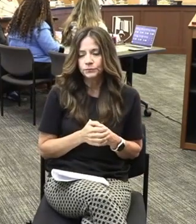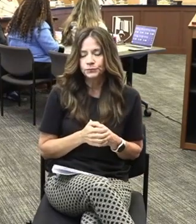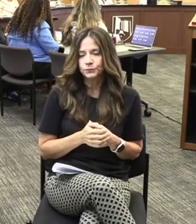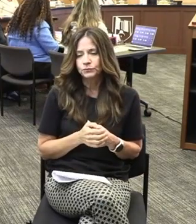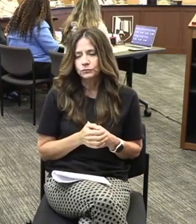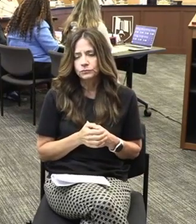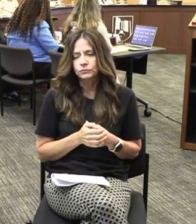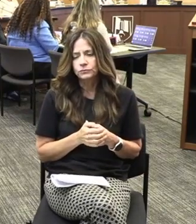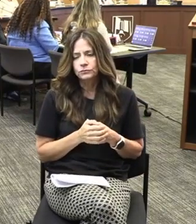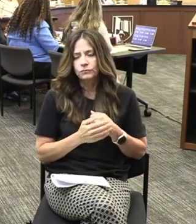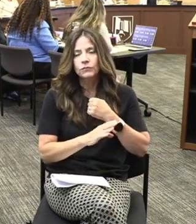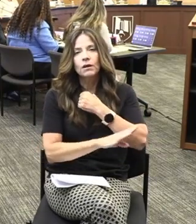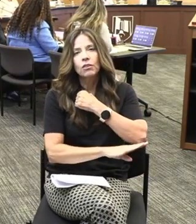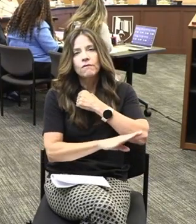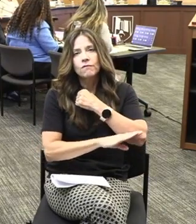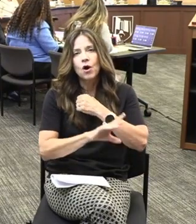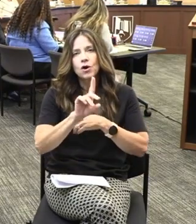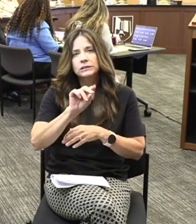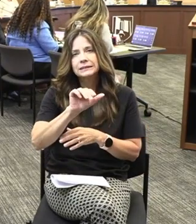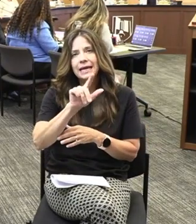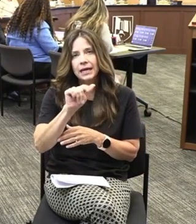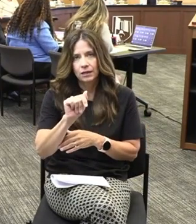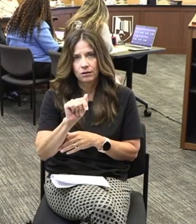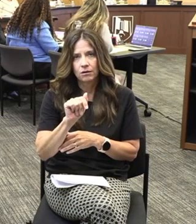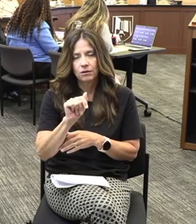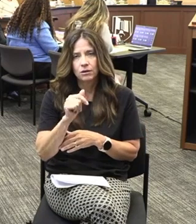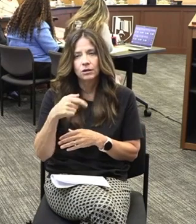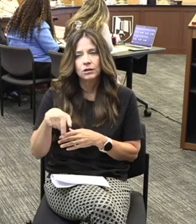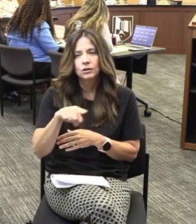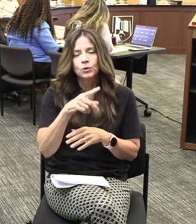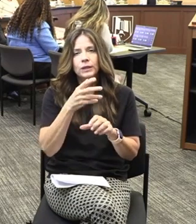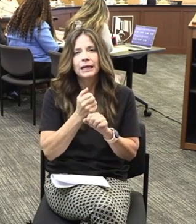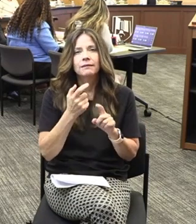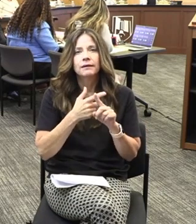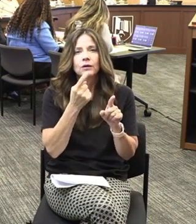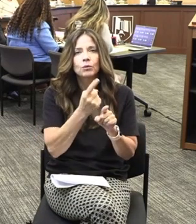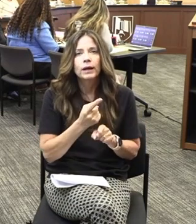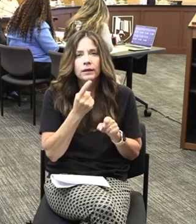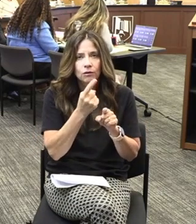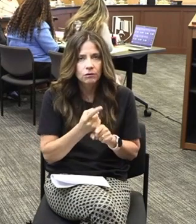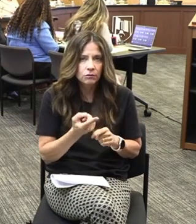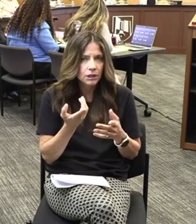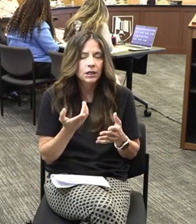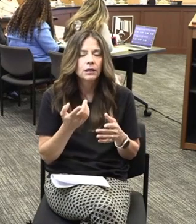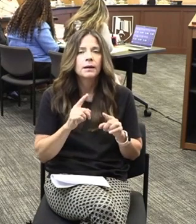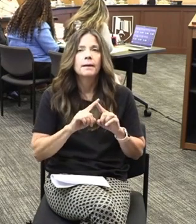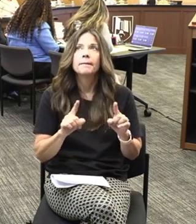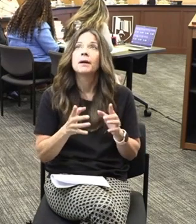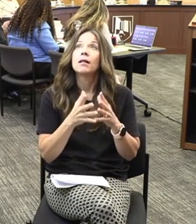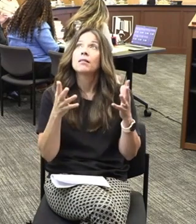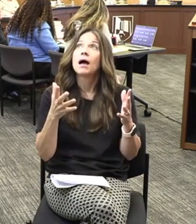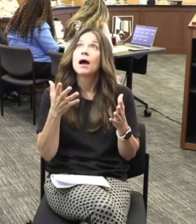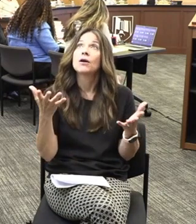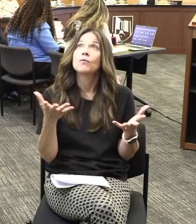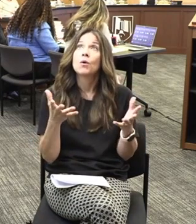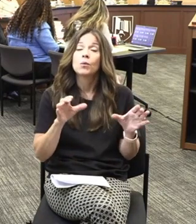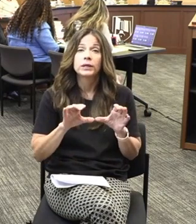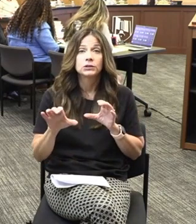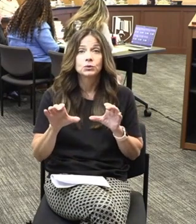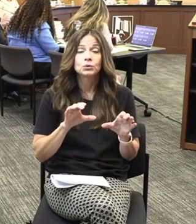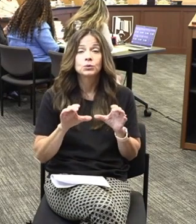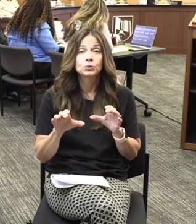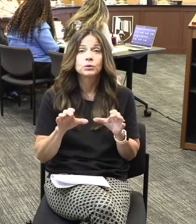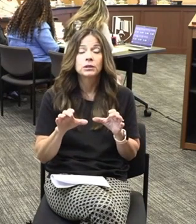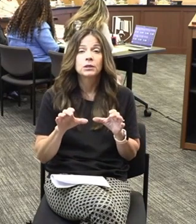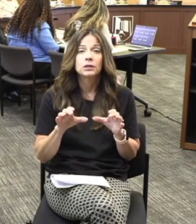the fall data is, and you all get this on a regular basis. A lot of what we do is